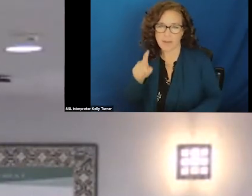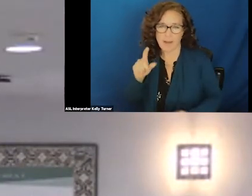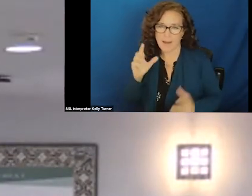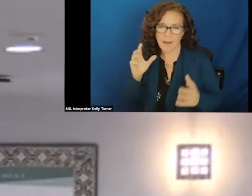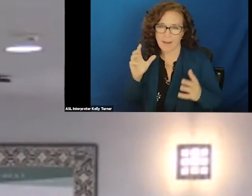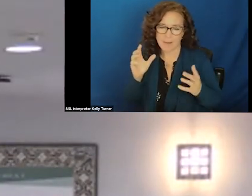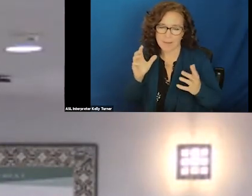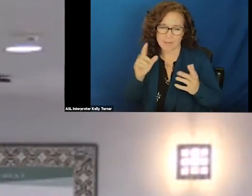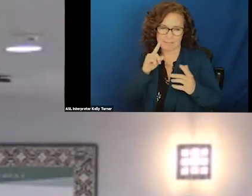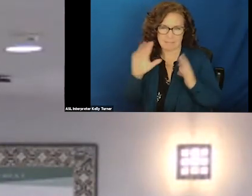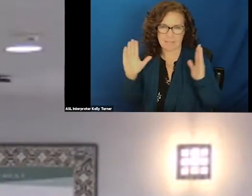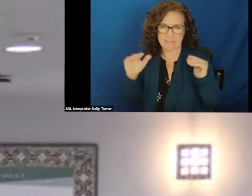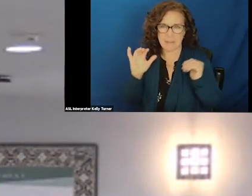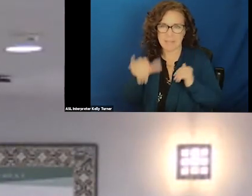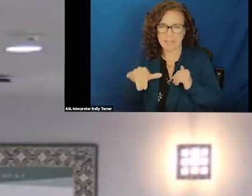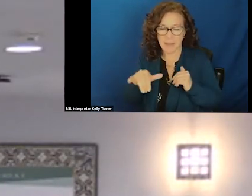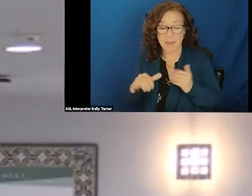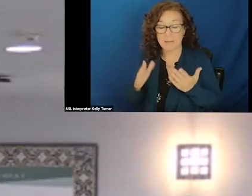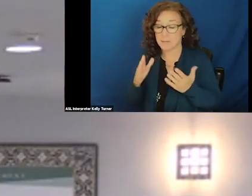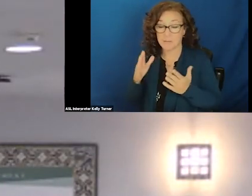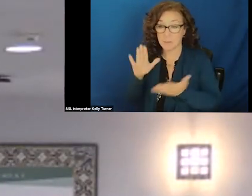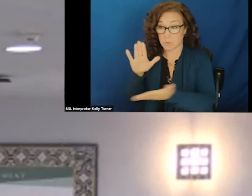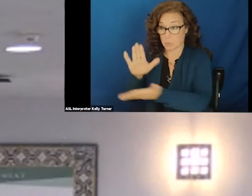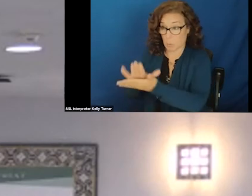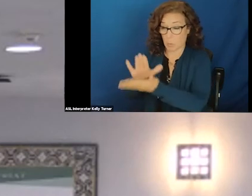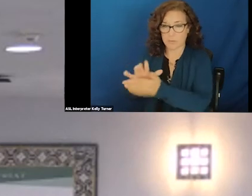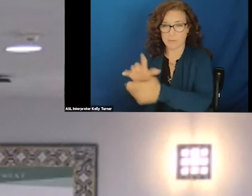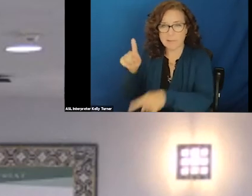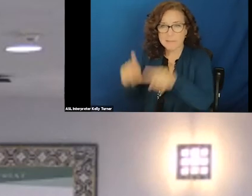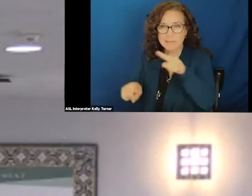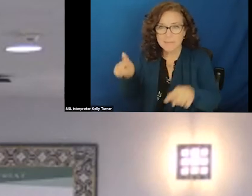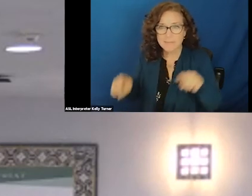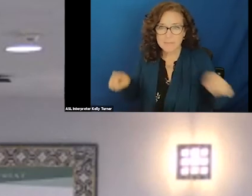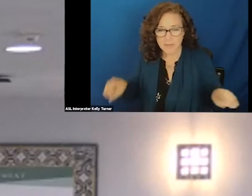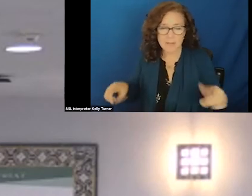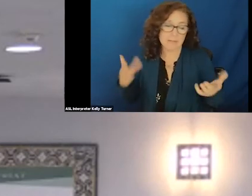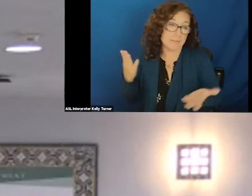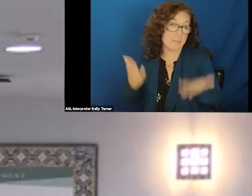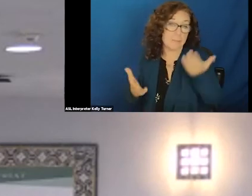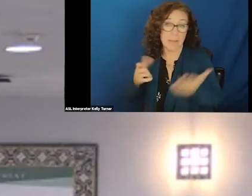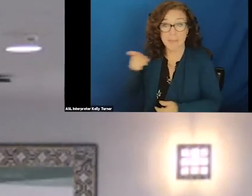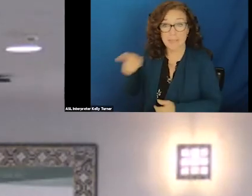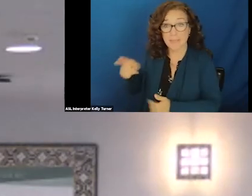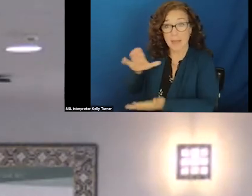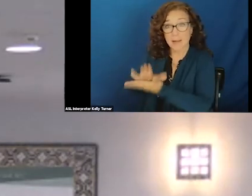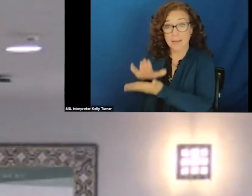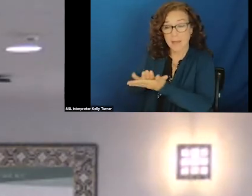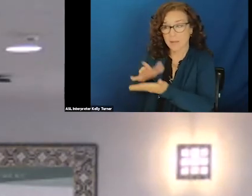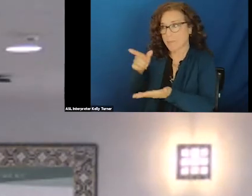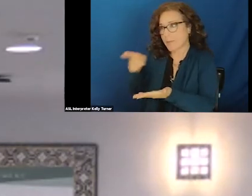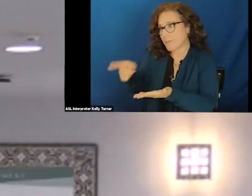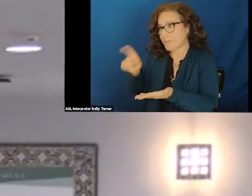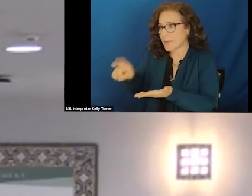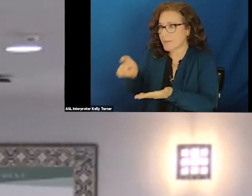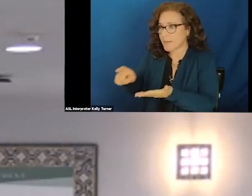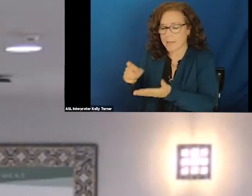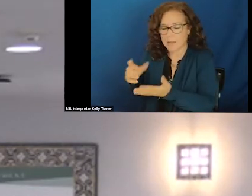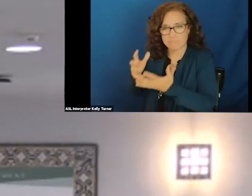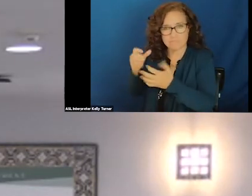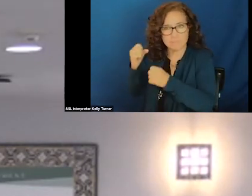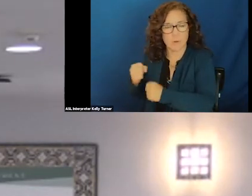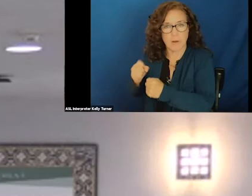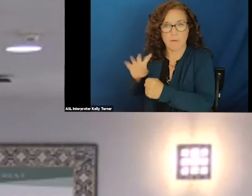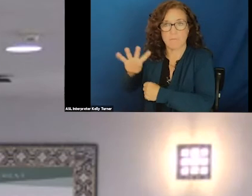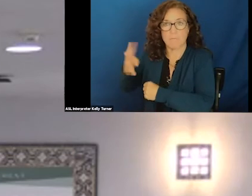grade support or something. So I'd like to think that it's up to the administrators and the schools